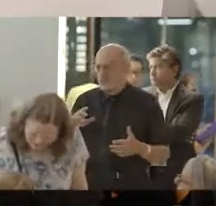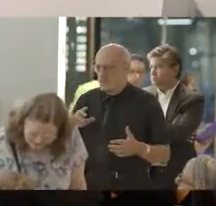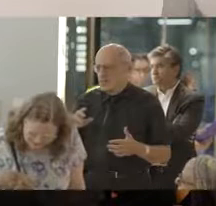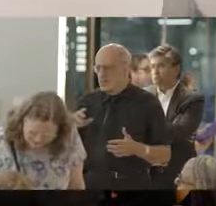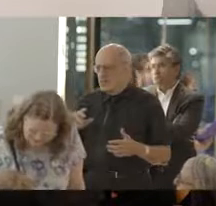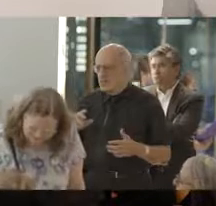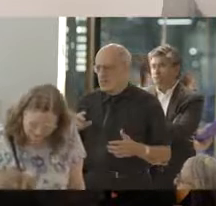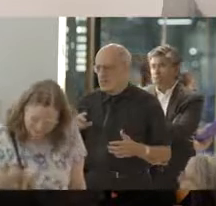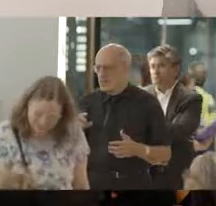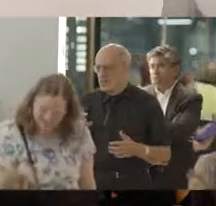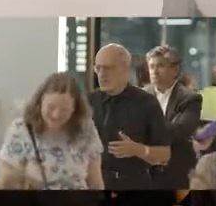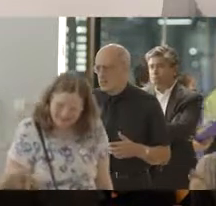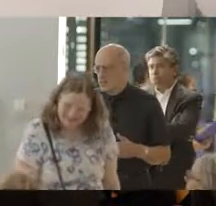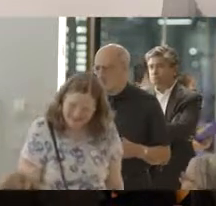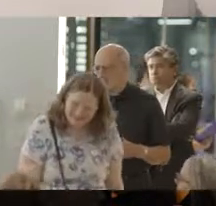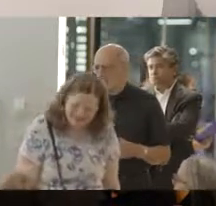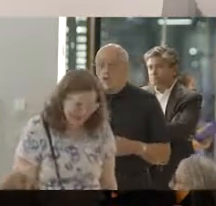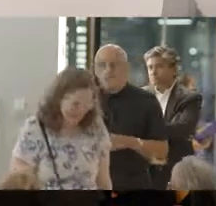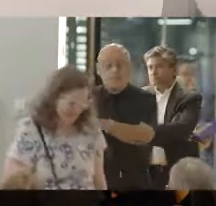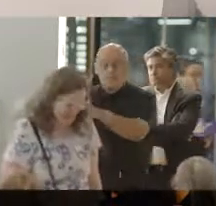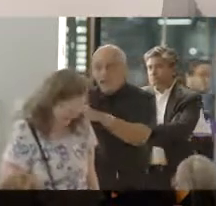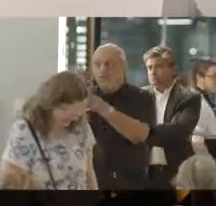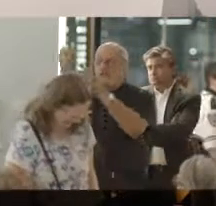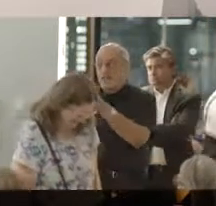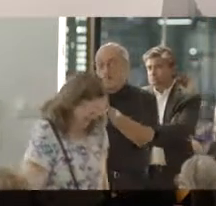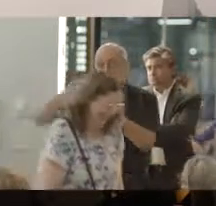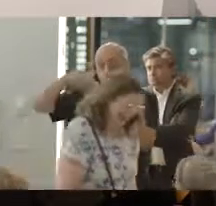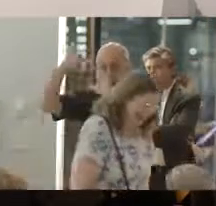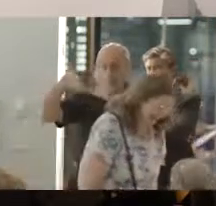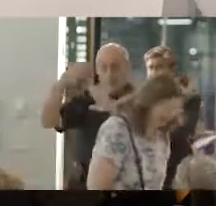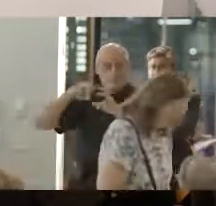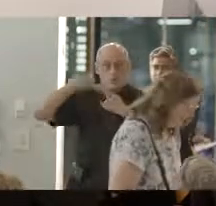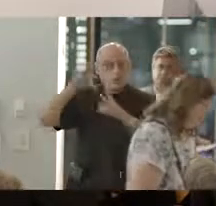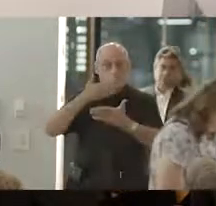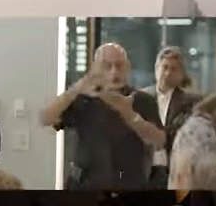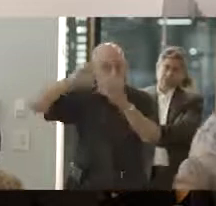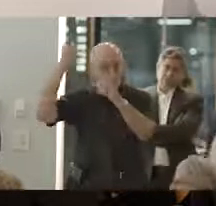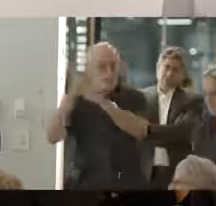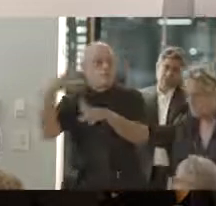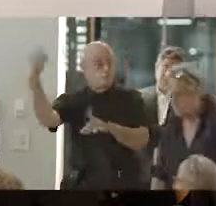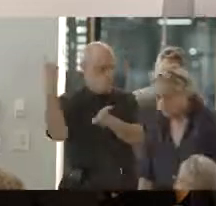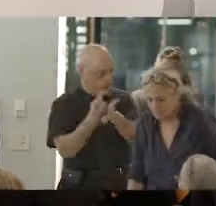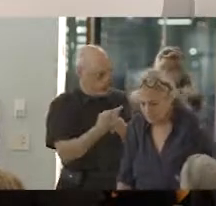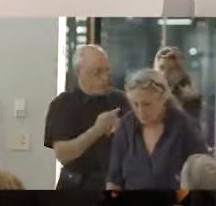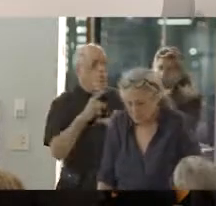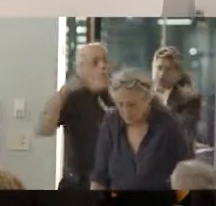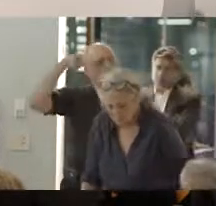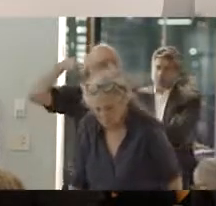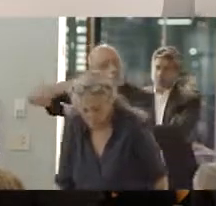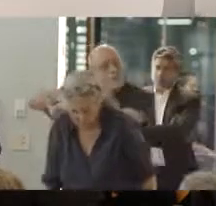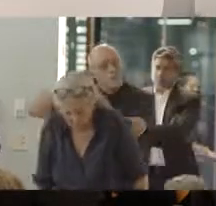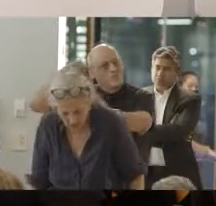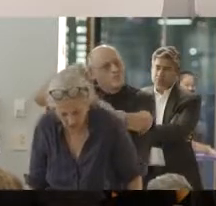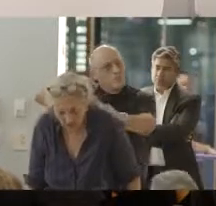It is. I Yes. think that Correct. the Bottom line is that